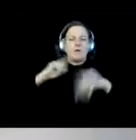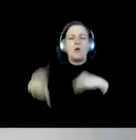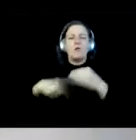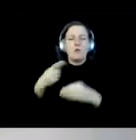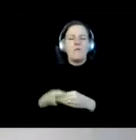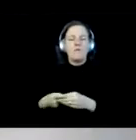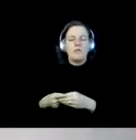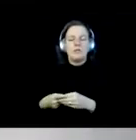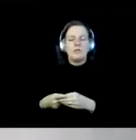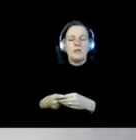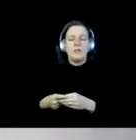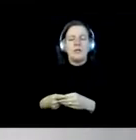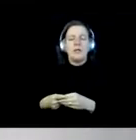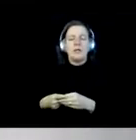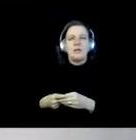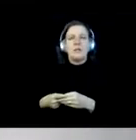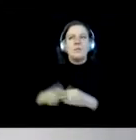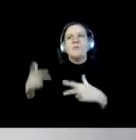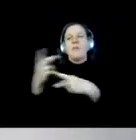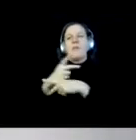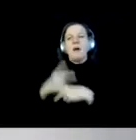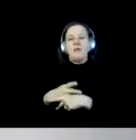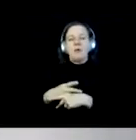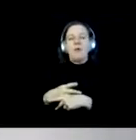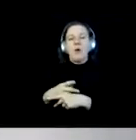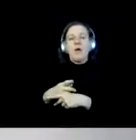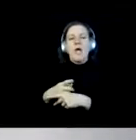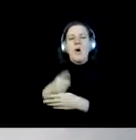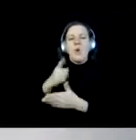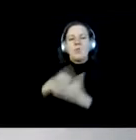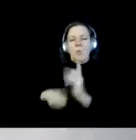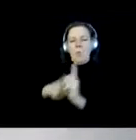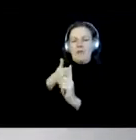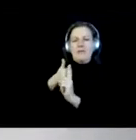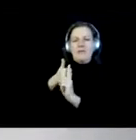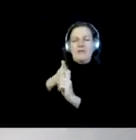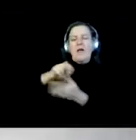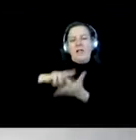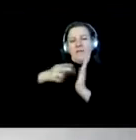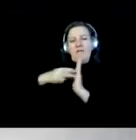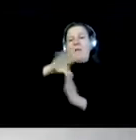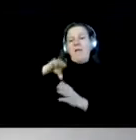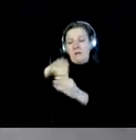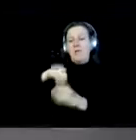of figuring out what a self means within these online worlds.